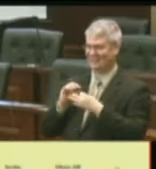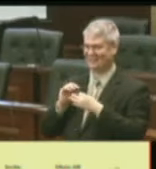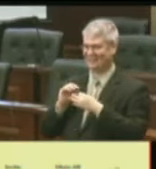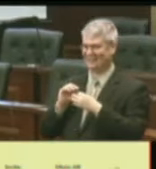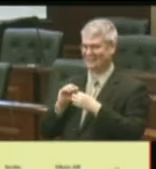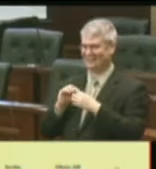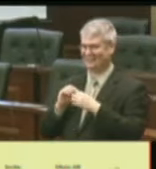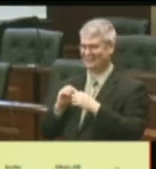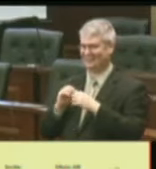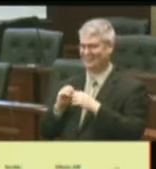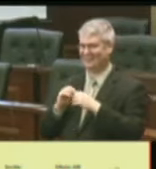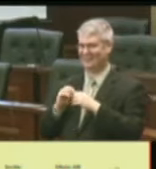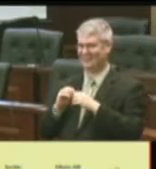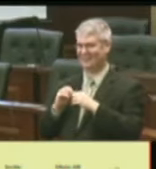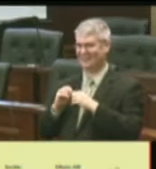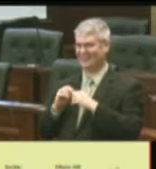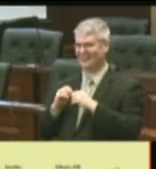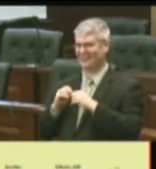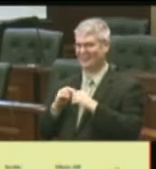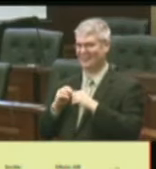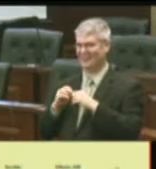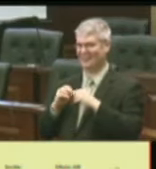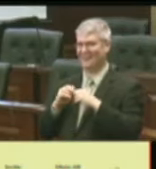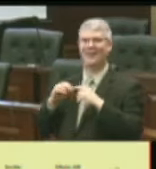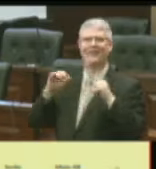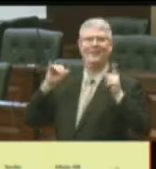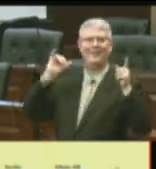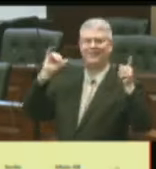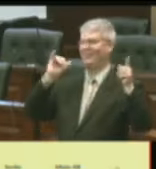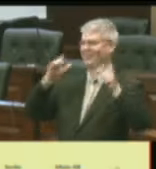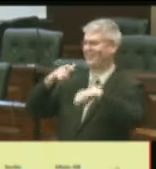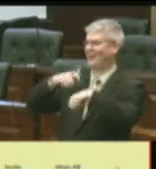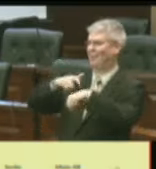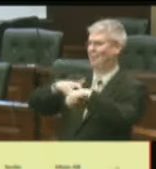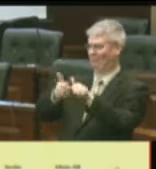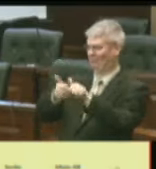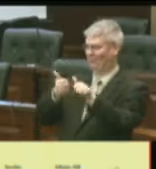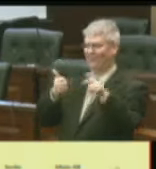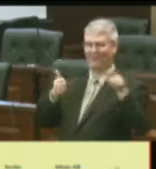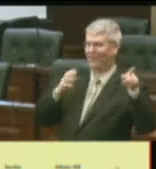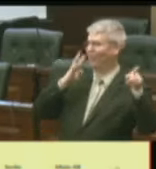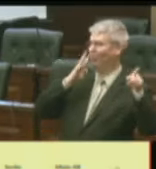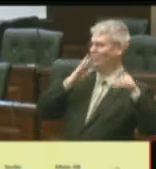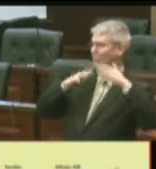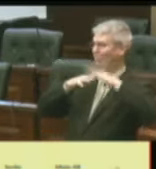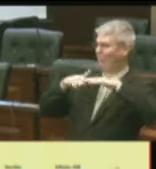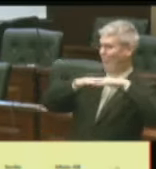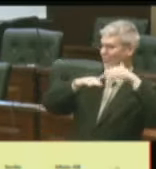You are unmuted. Keep going. You're doing fine. This is a new. Is there a delay?